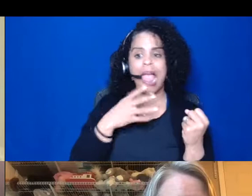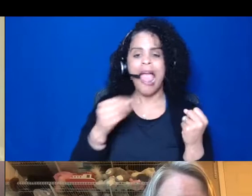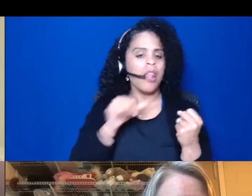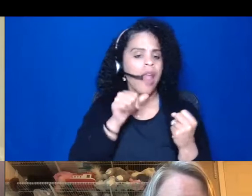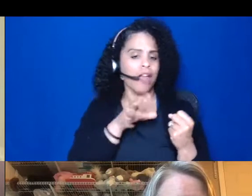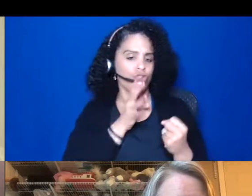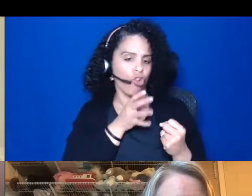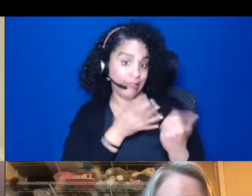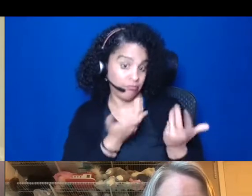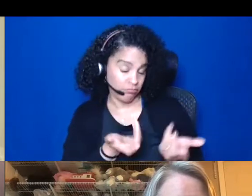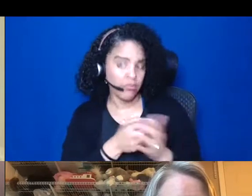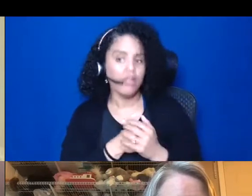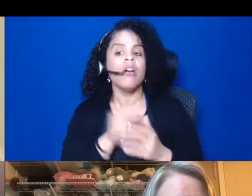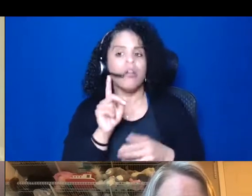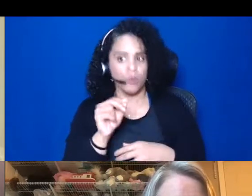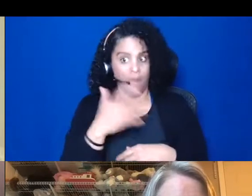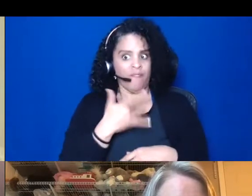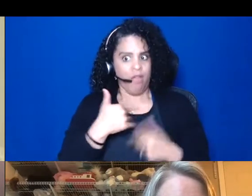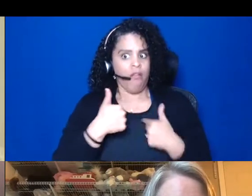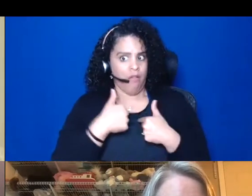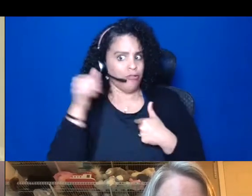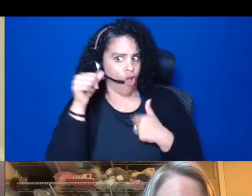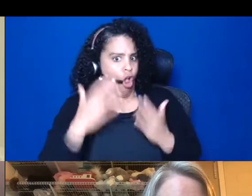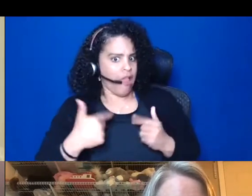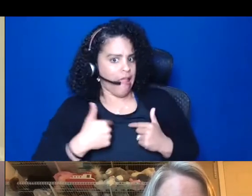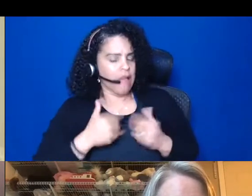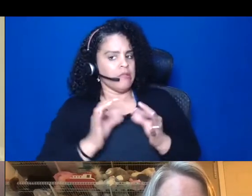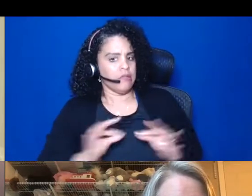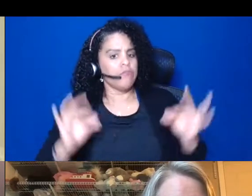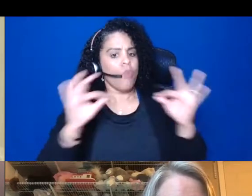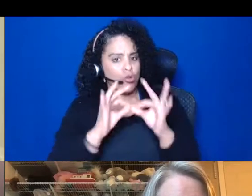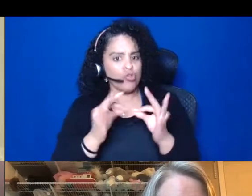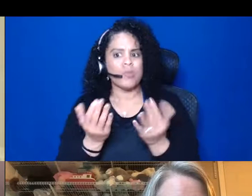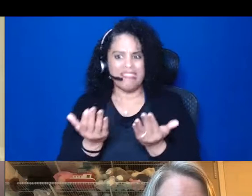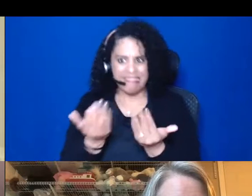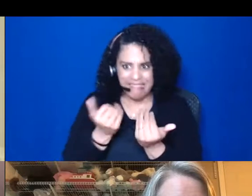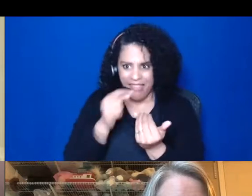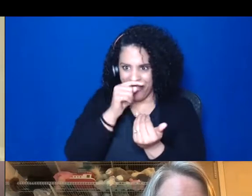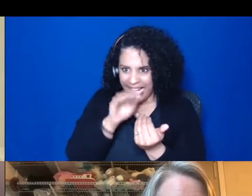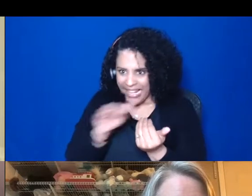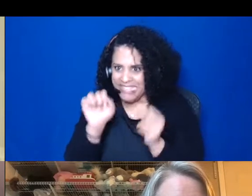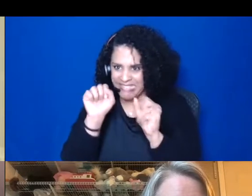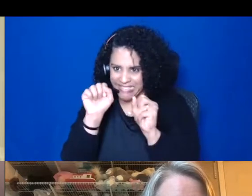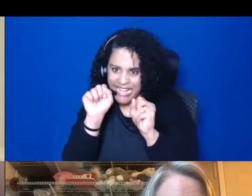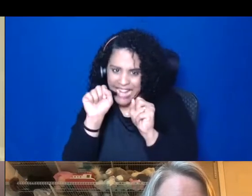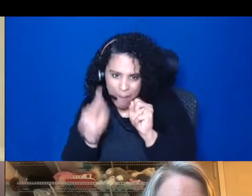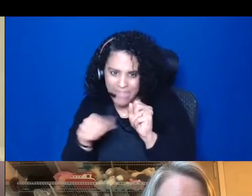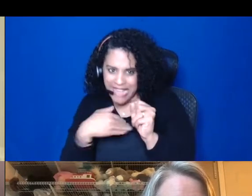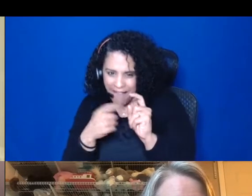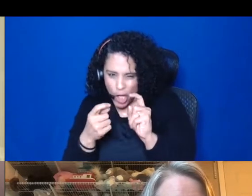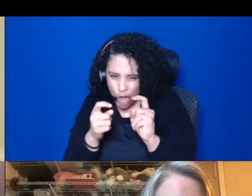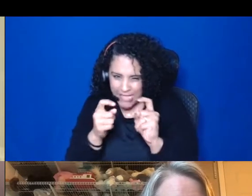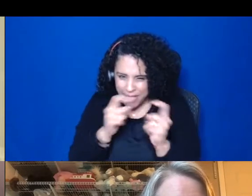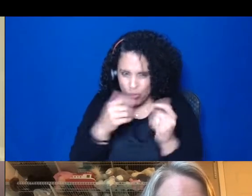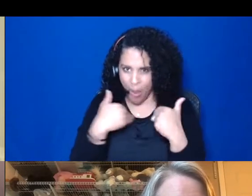talking. I do think as an audiologist, it is important to get kids adjusted to having the processors on